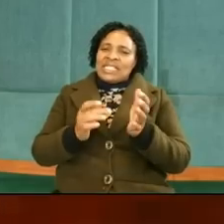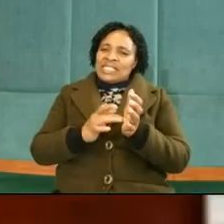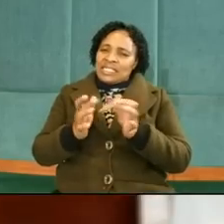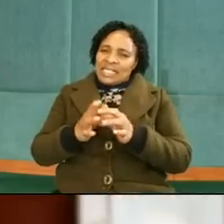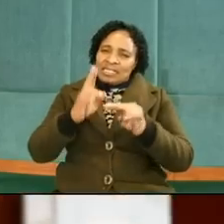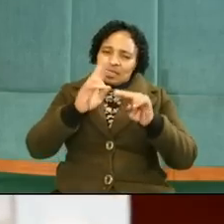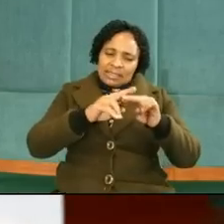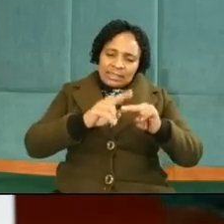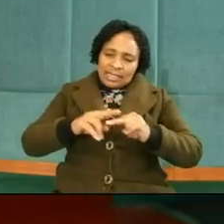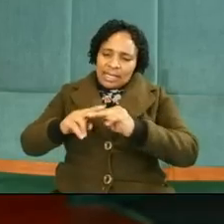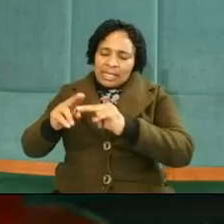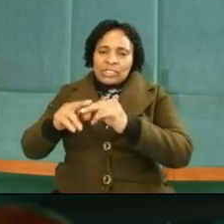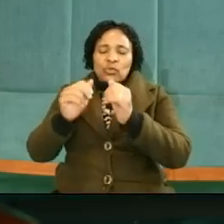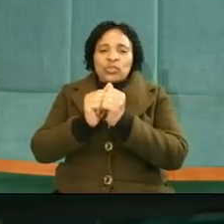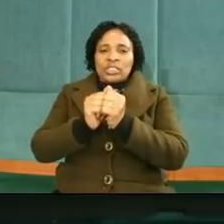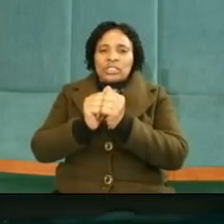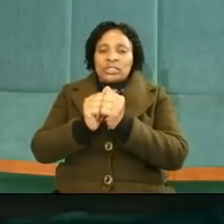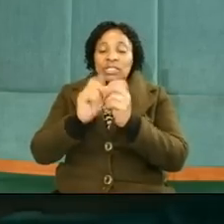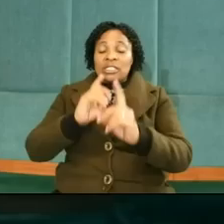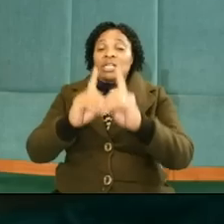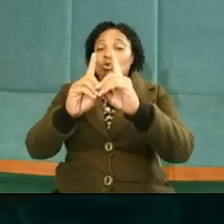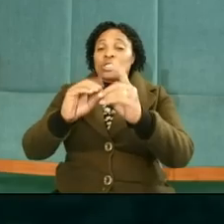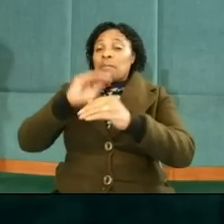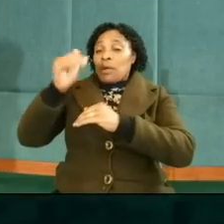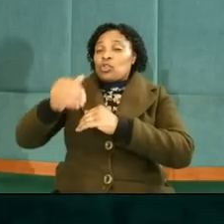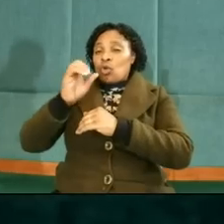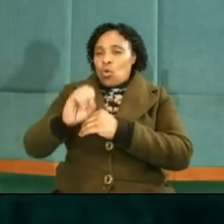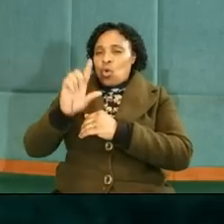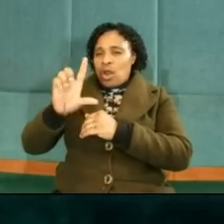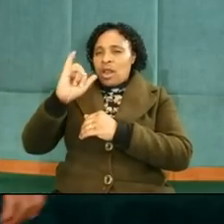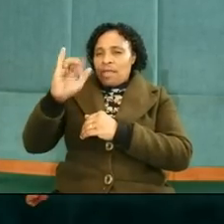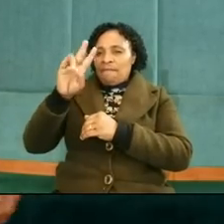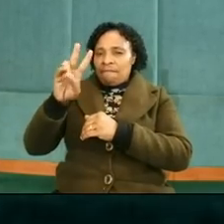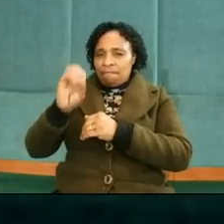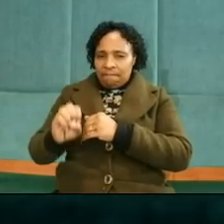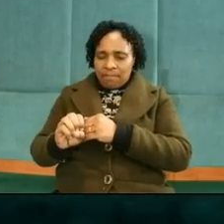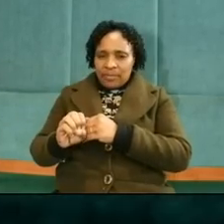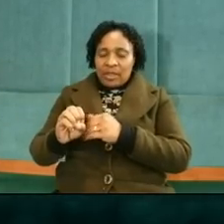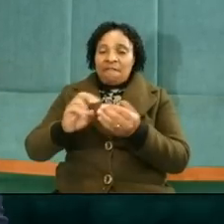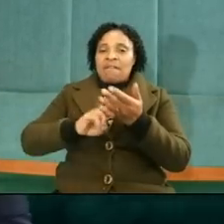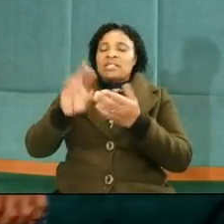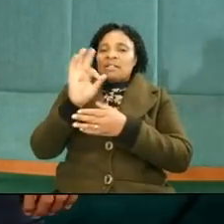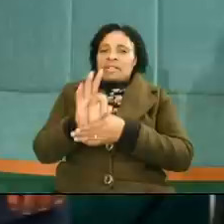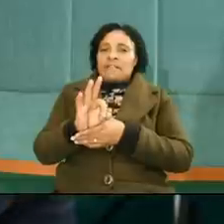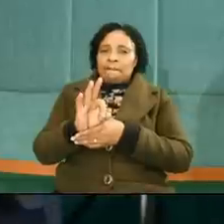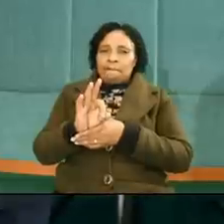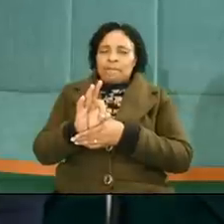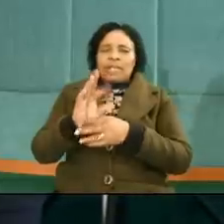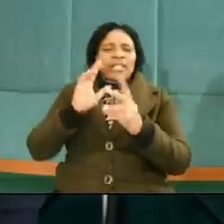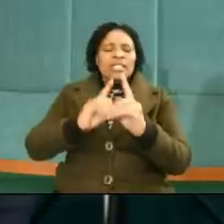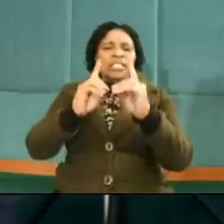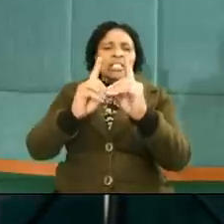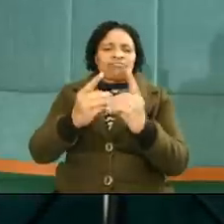sat down with his disciples on Mount Olivet. And in verse 3, the